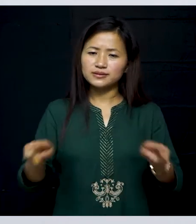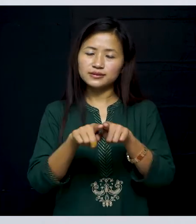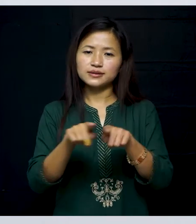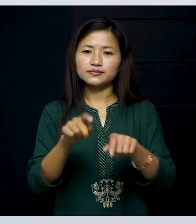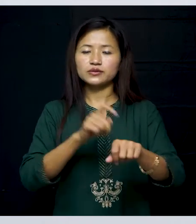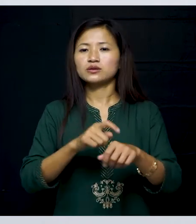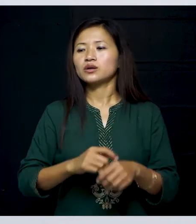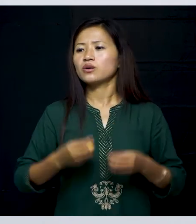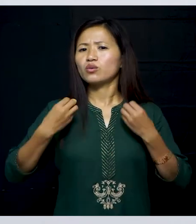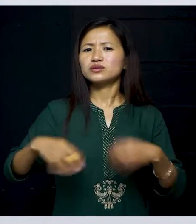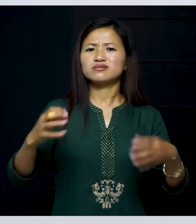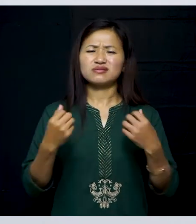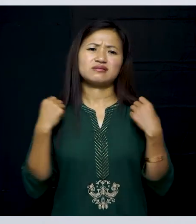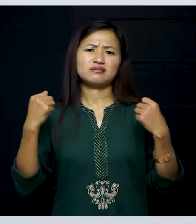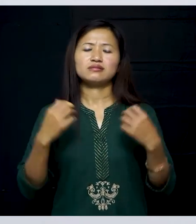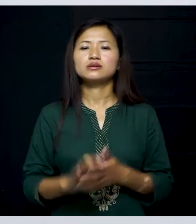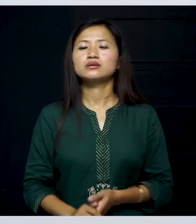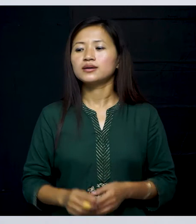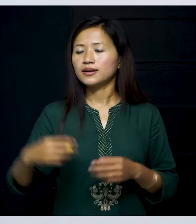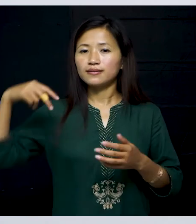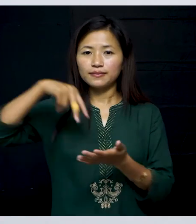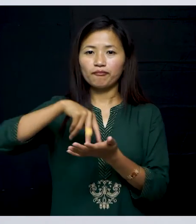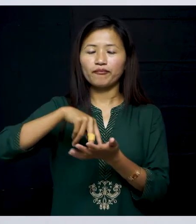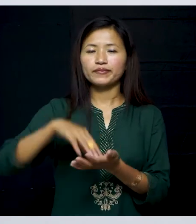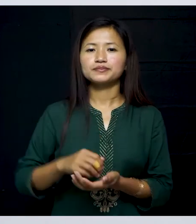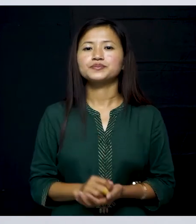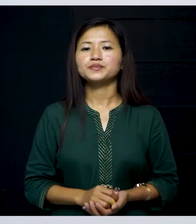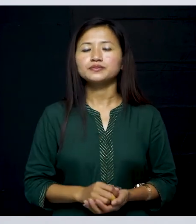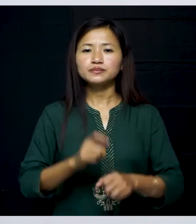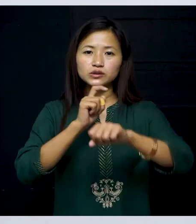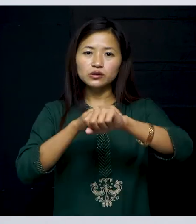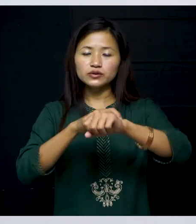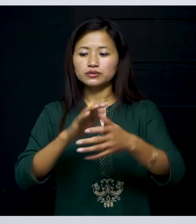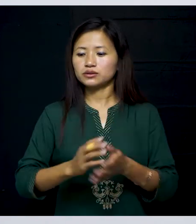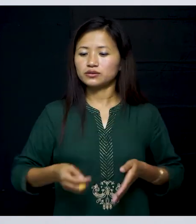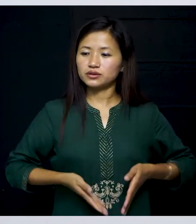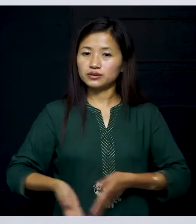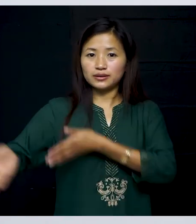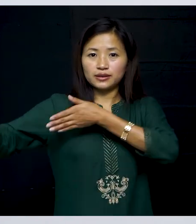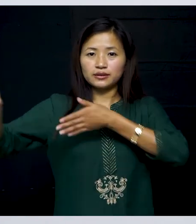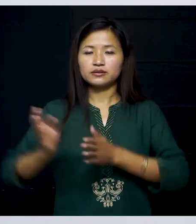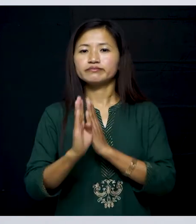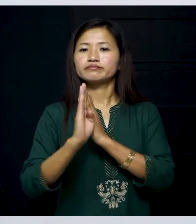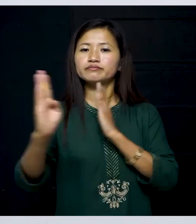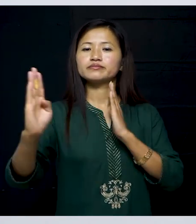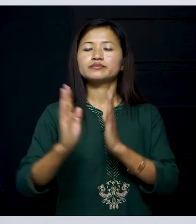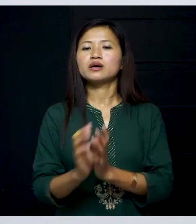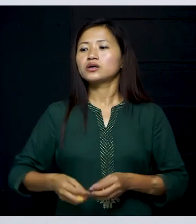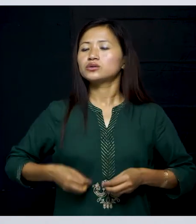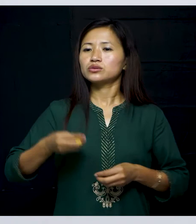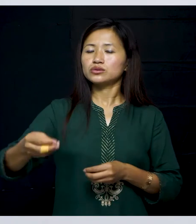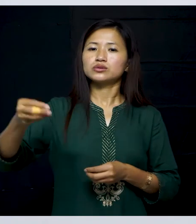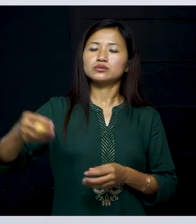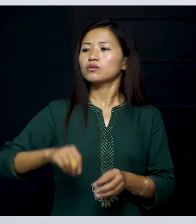wasting their energy, and also instead of wasting their time, they would just line up, pass on the buckets, and then they would throw